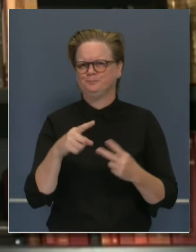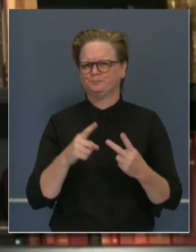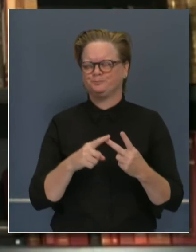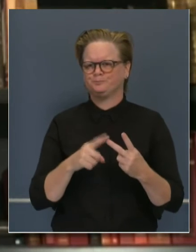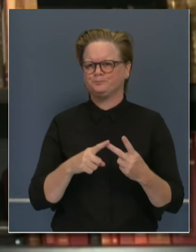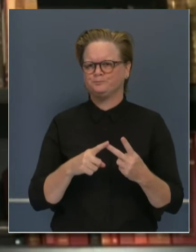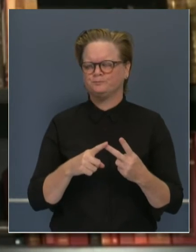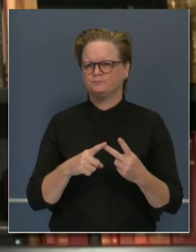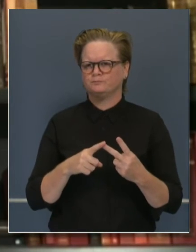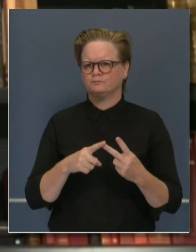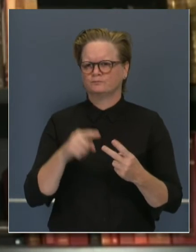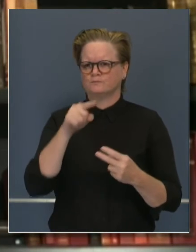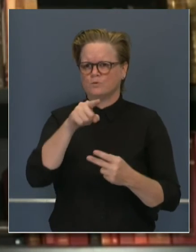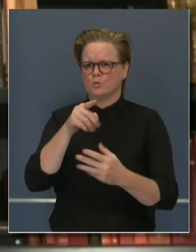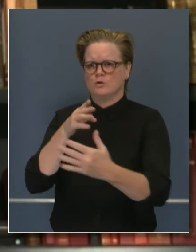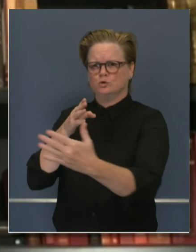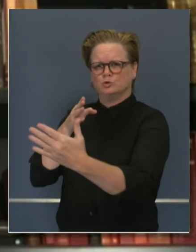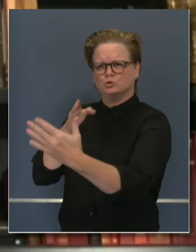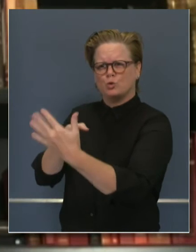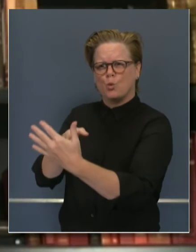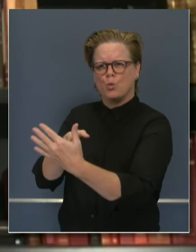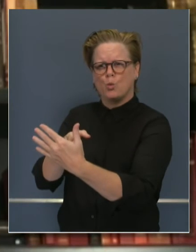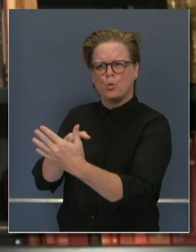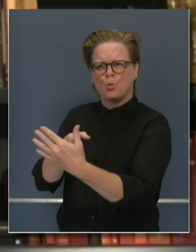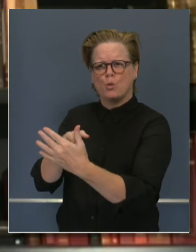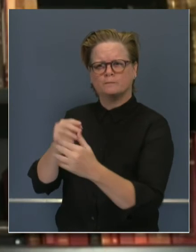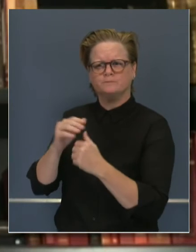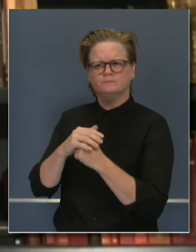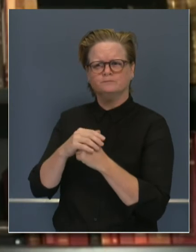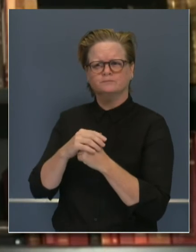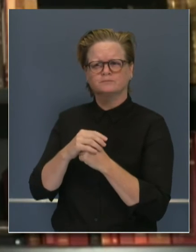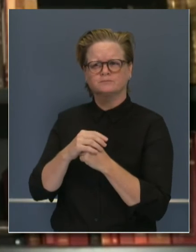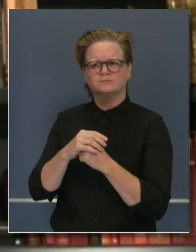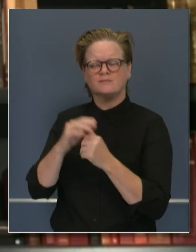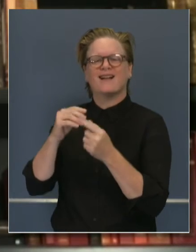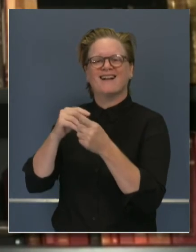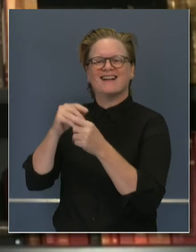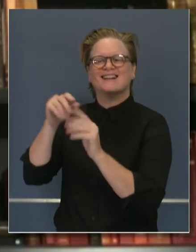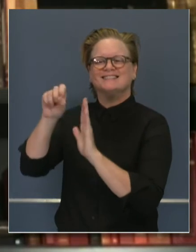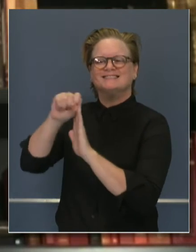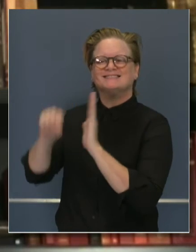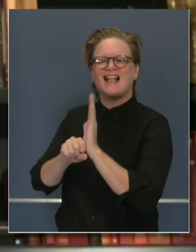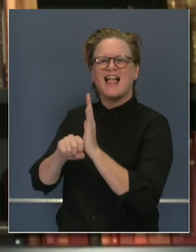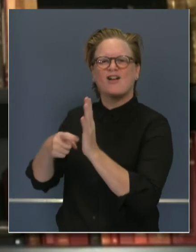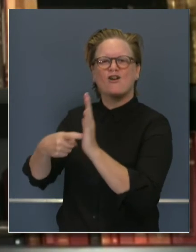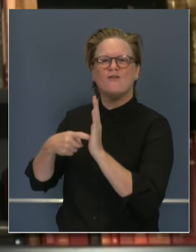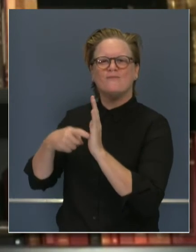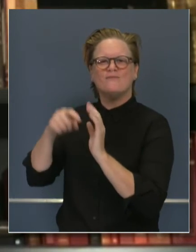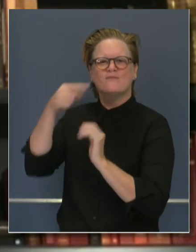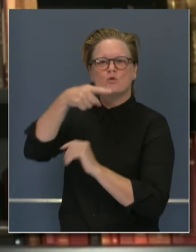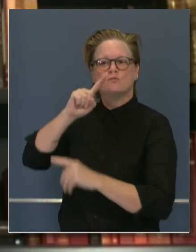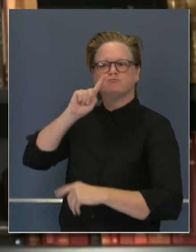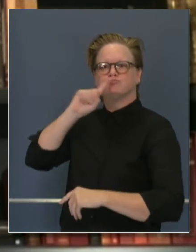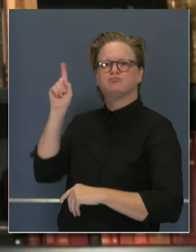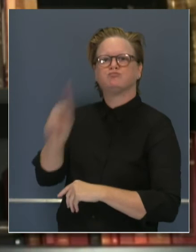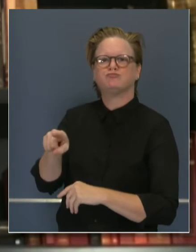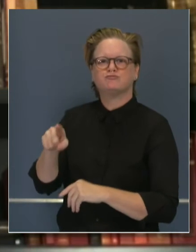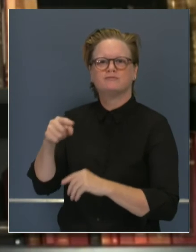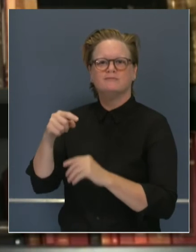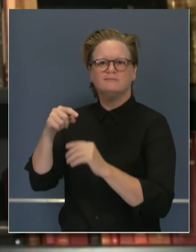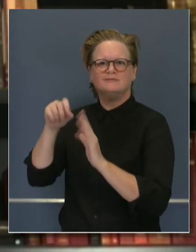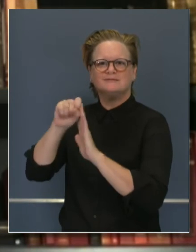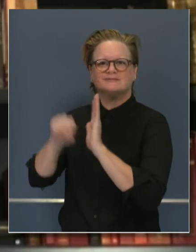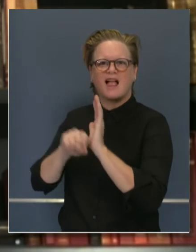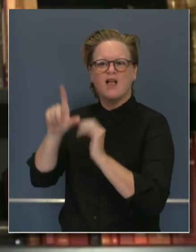state law with executive orders. I'm hoping you can tell us about what that injunction, if it is upheld, might mean for your ability to deal with the